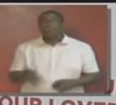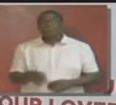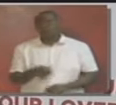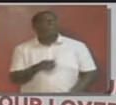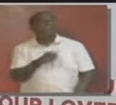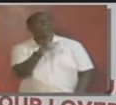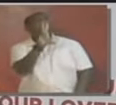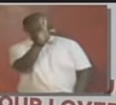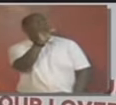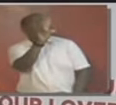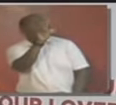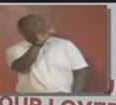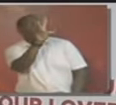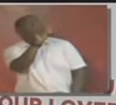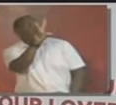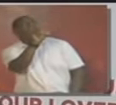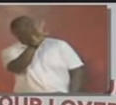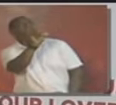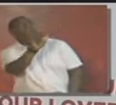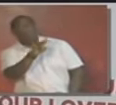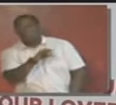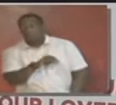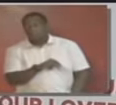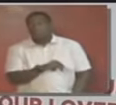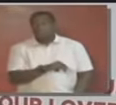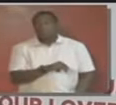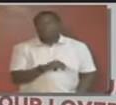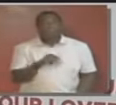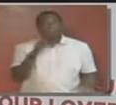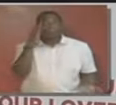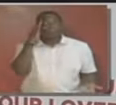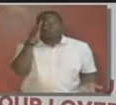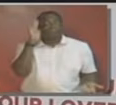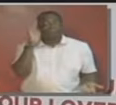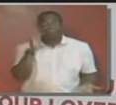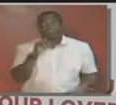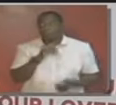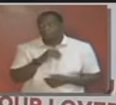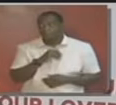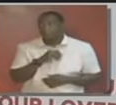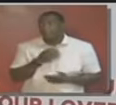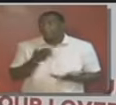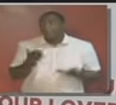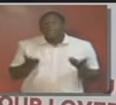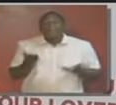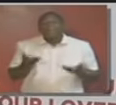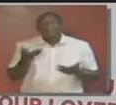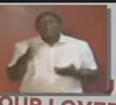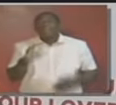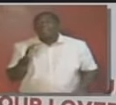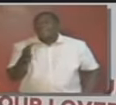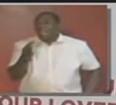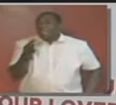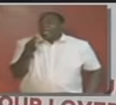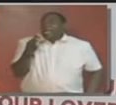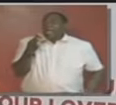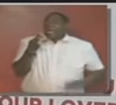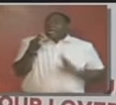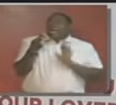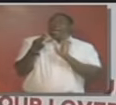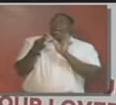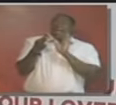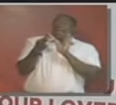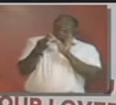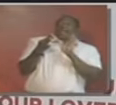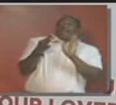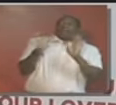sure if it's they don't enjoy or don't want to experience the swabbing itself, or if it is they don't want to